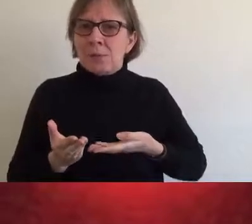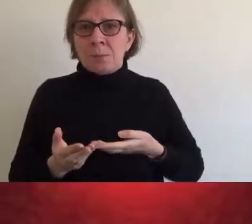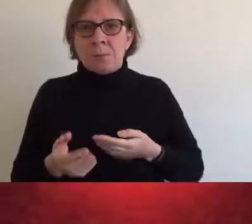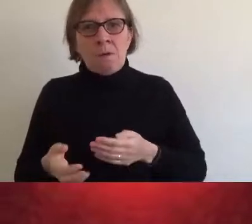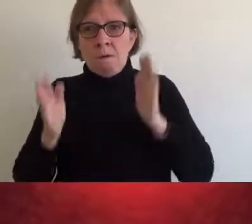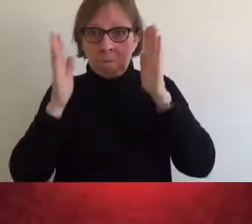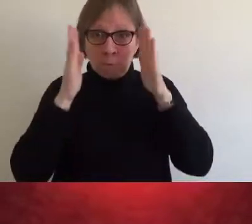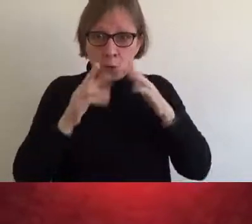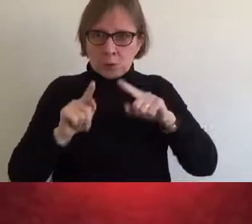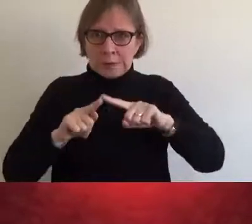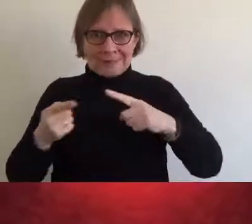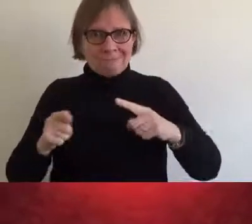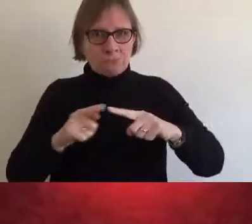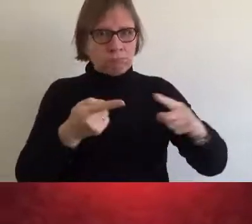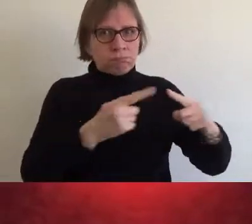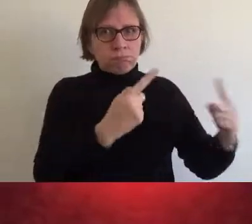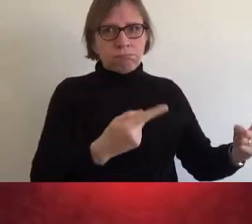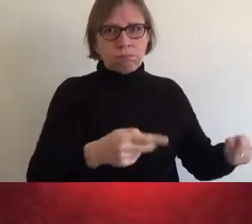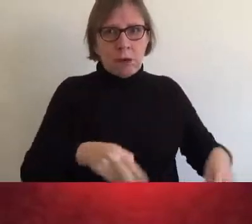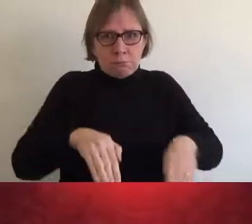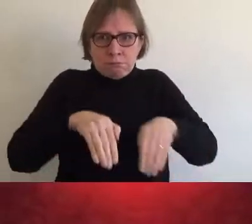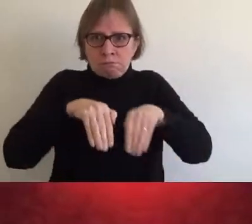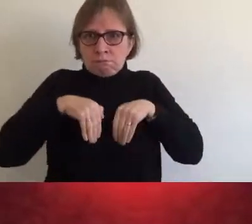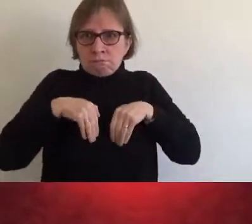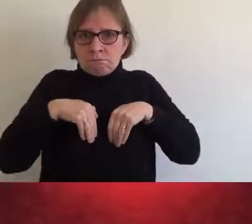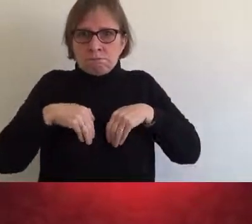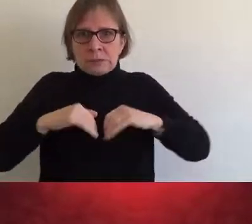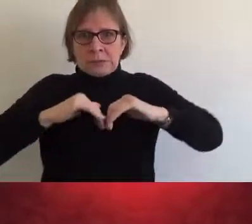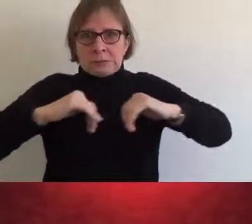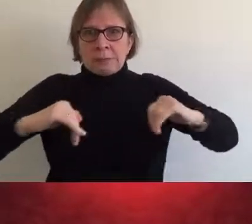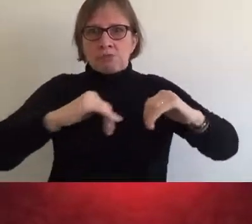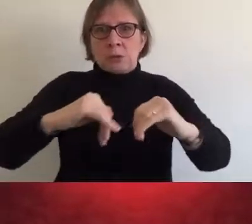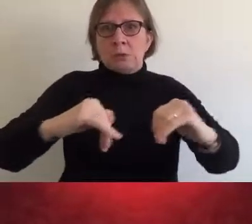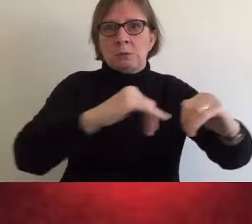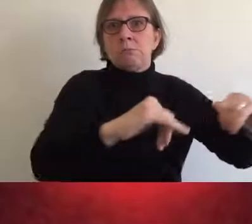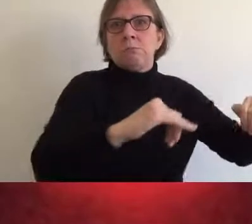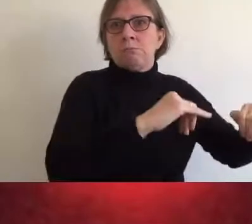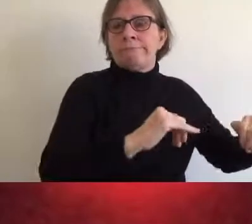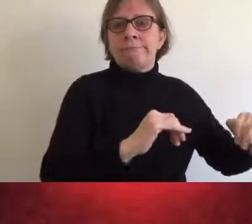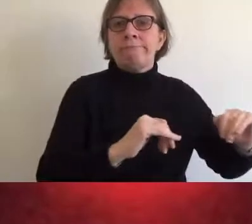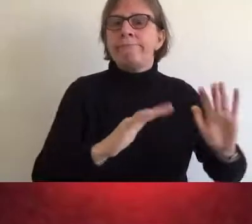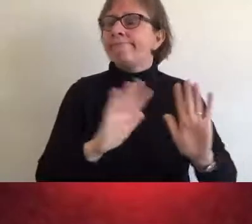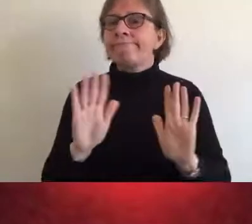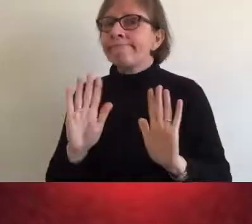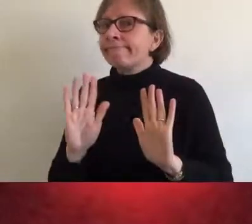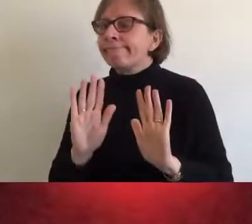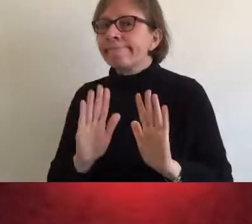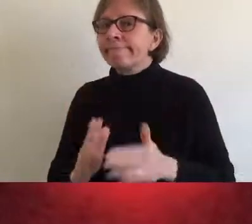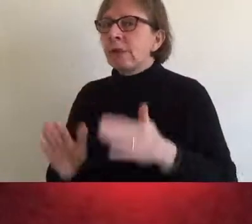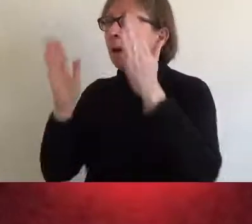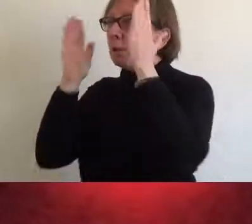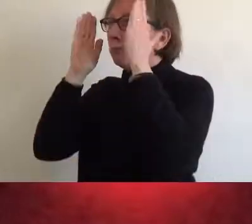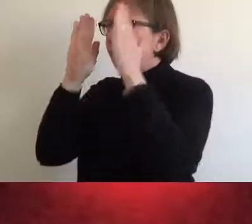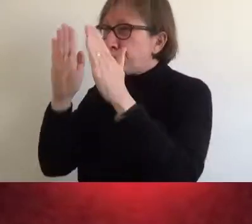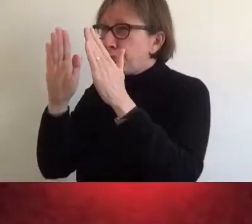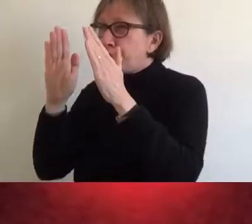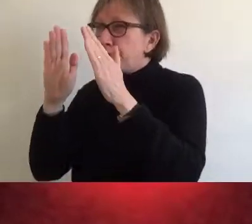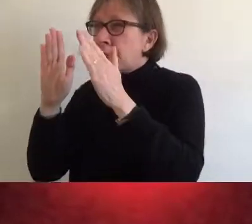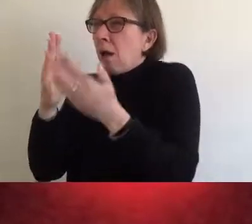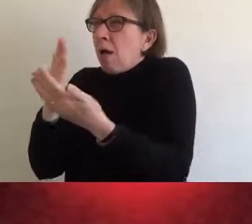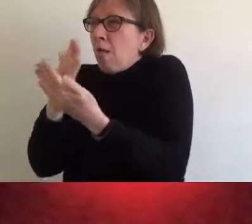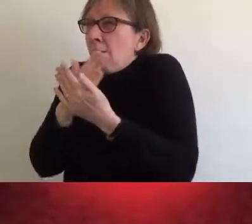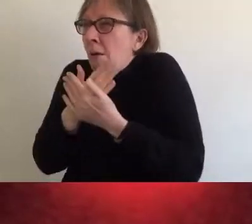withdrawing into ourselves and seeing only that which separates us. But let us listen to how Christ calls us to abide in his